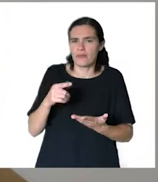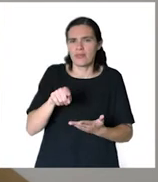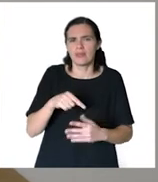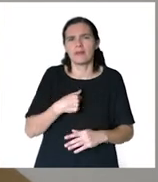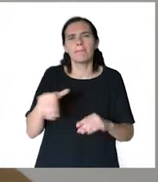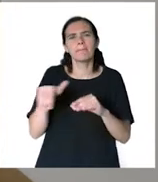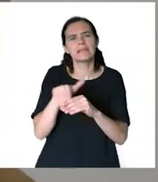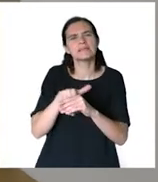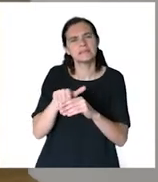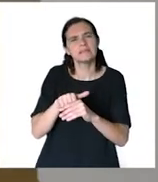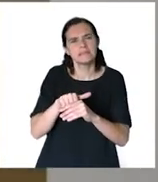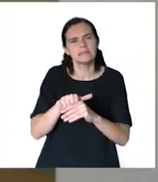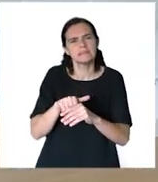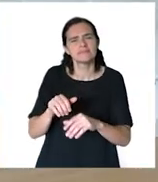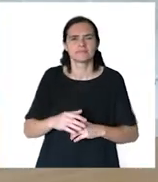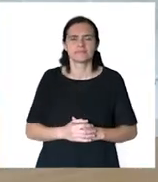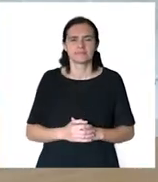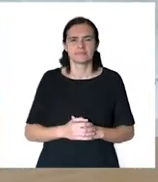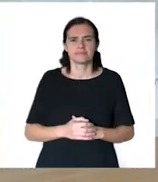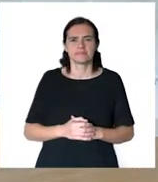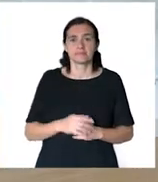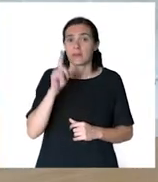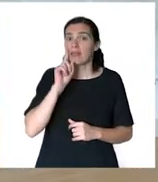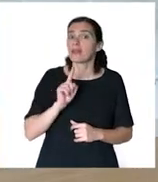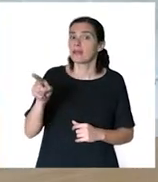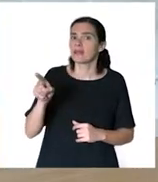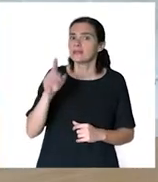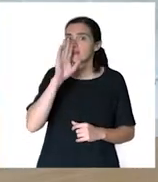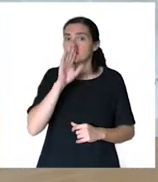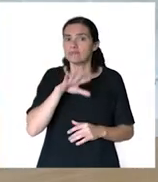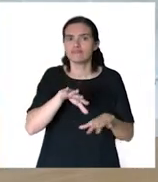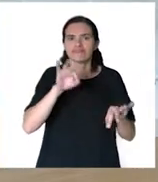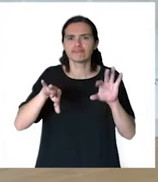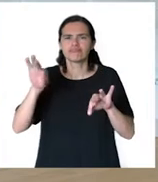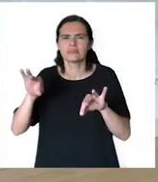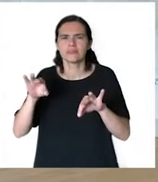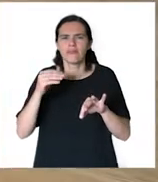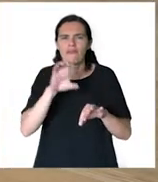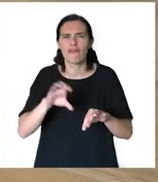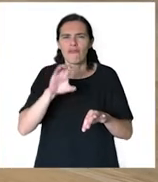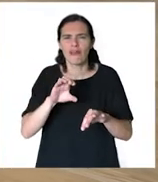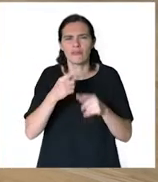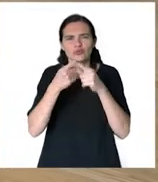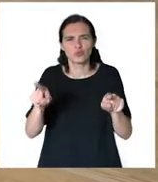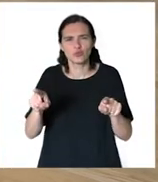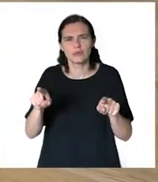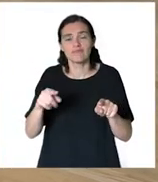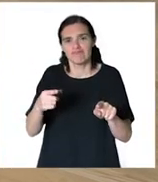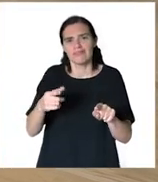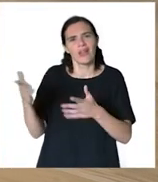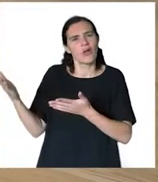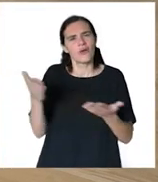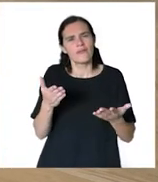to participate. And she, if you choose one of the unconventional way, she invites you